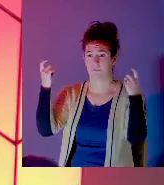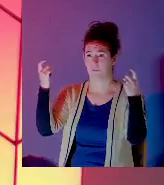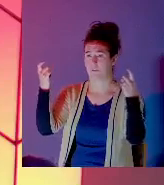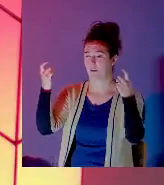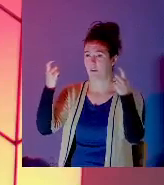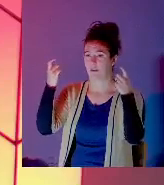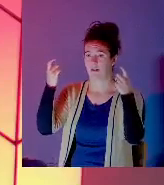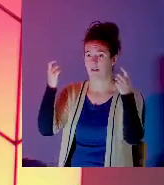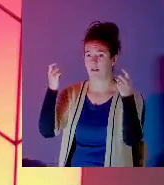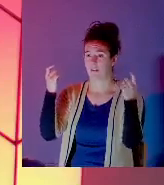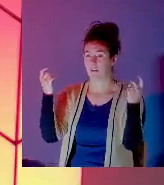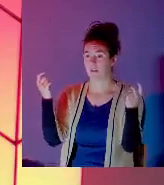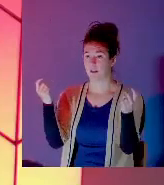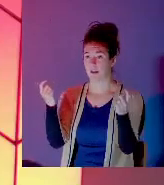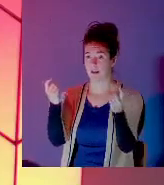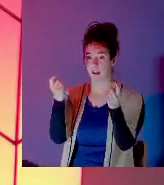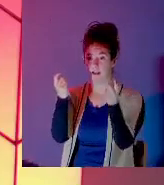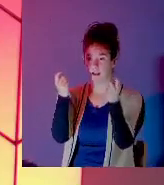hallelujah,